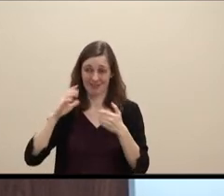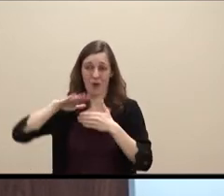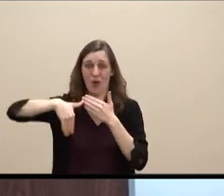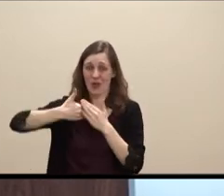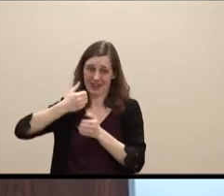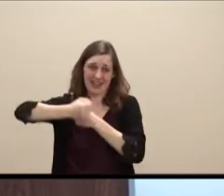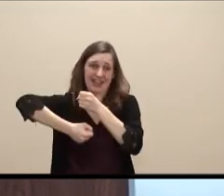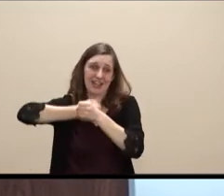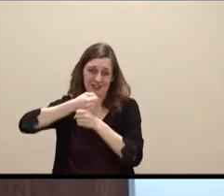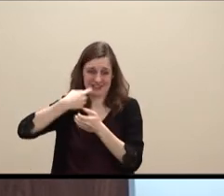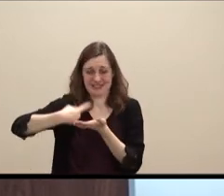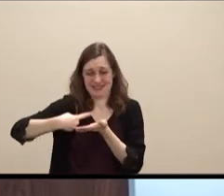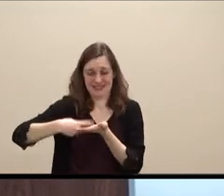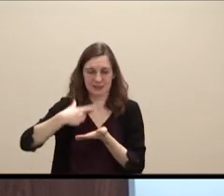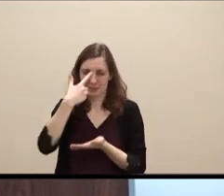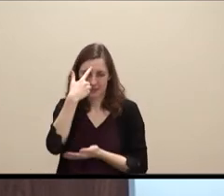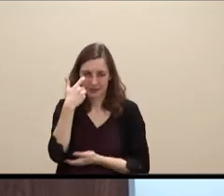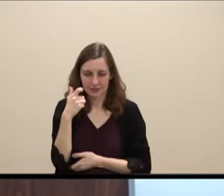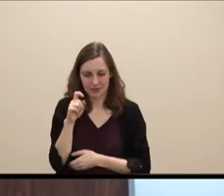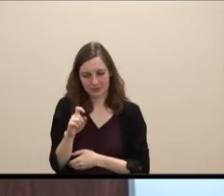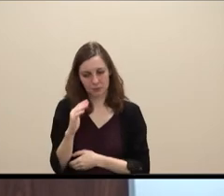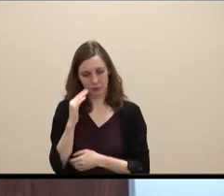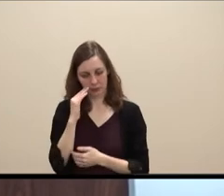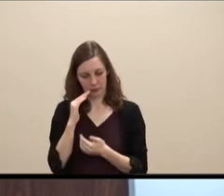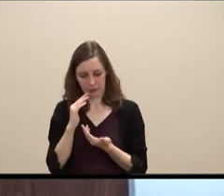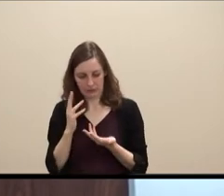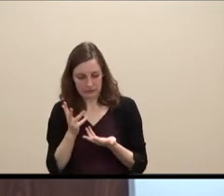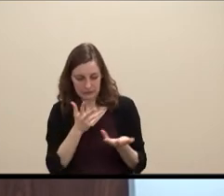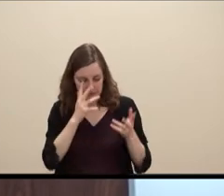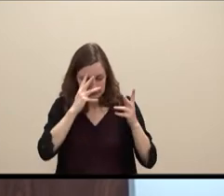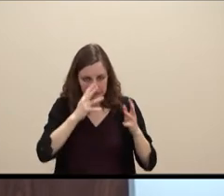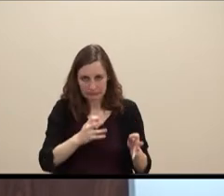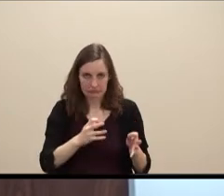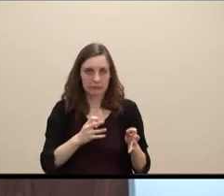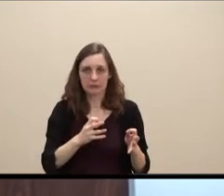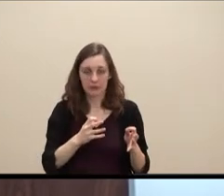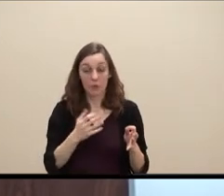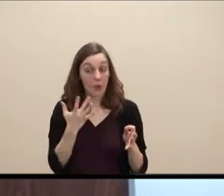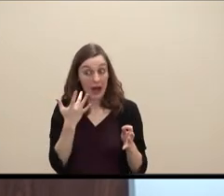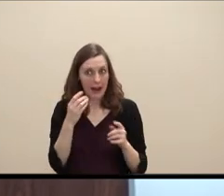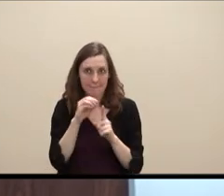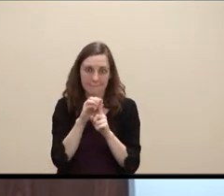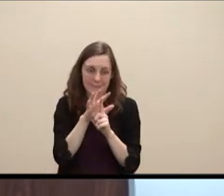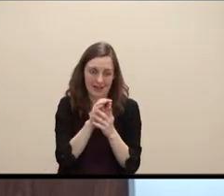discuss about where to land on this, because we know it impacts students, it impacts teachers,